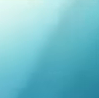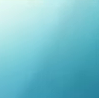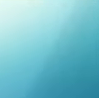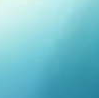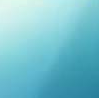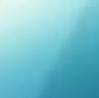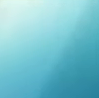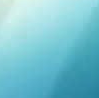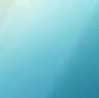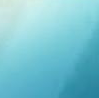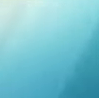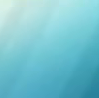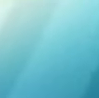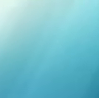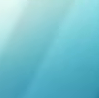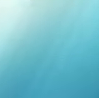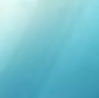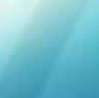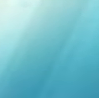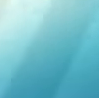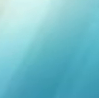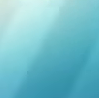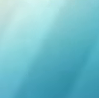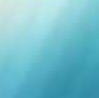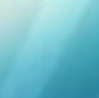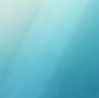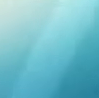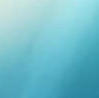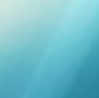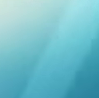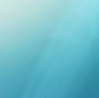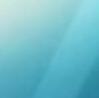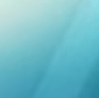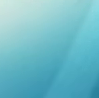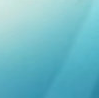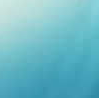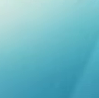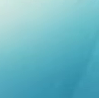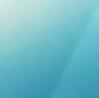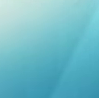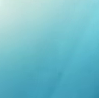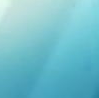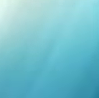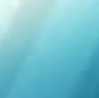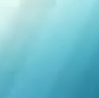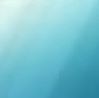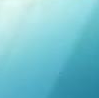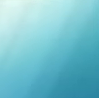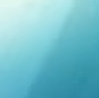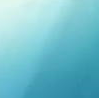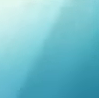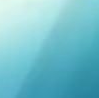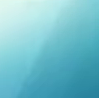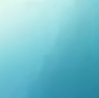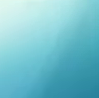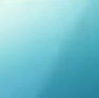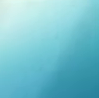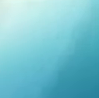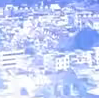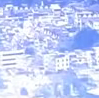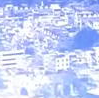Just be prepared and be cautious, as we remind you always. And more importantly, you should protect yourselves and your loved